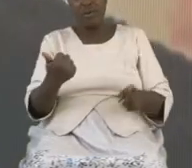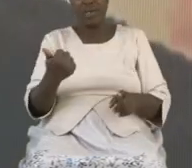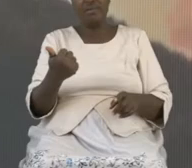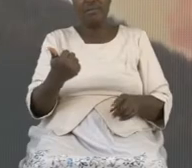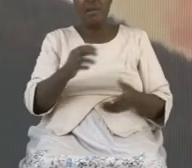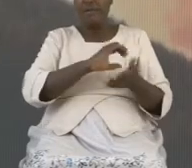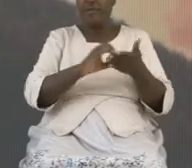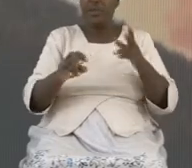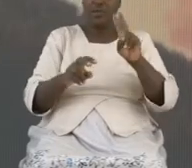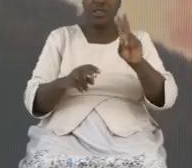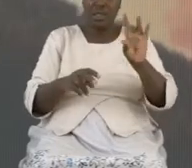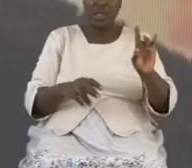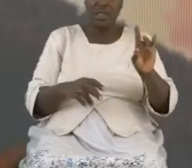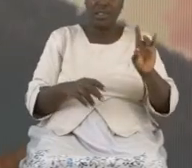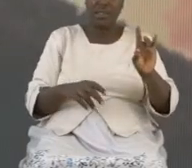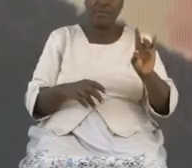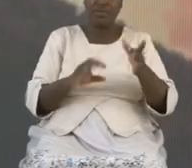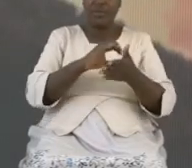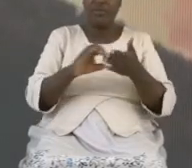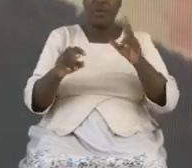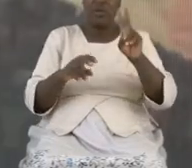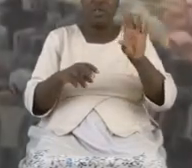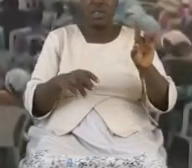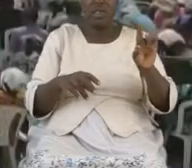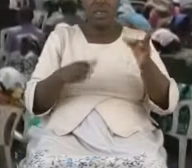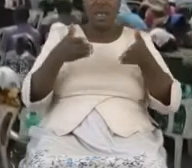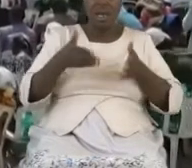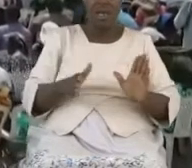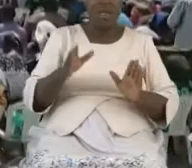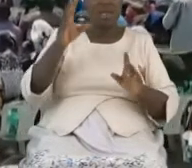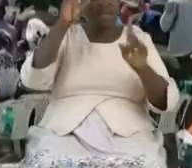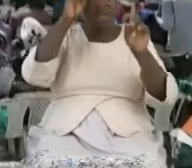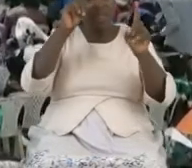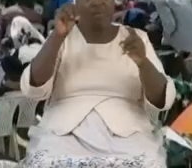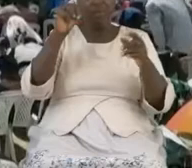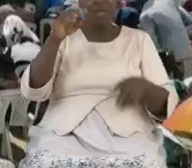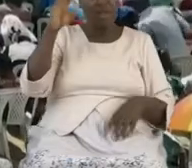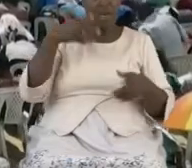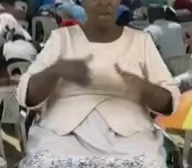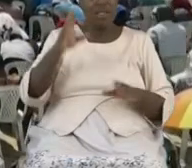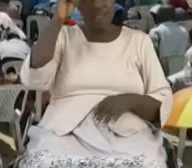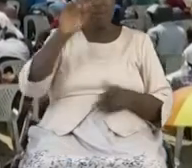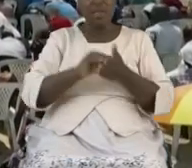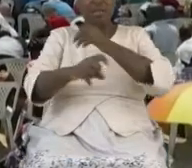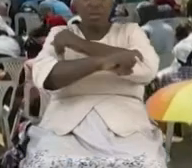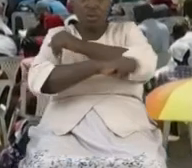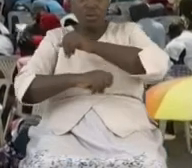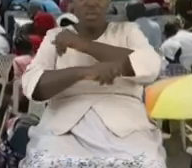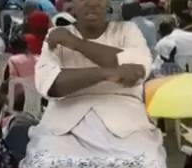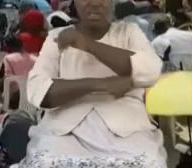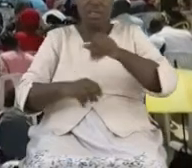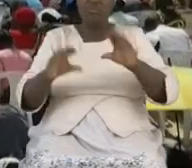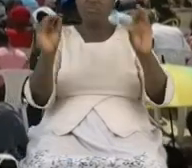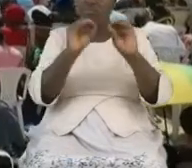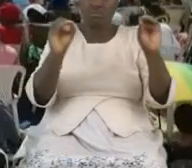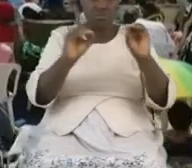verse 28, let him that stole steal no more, but rather let